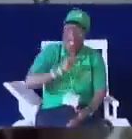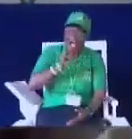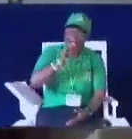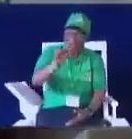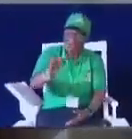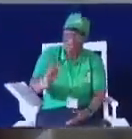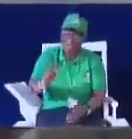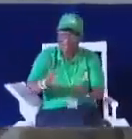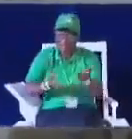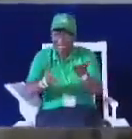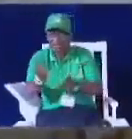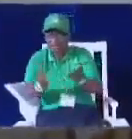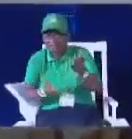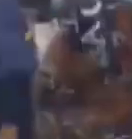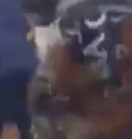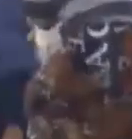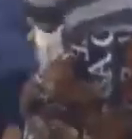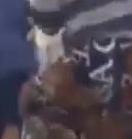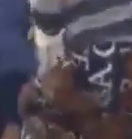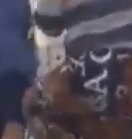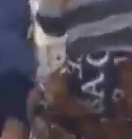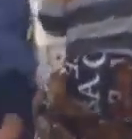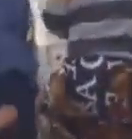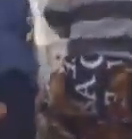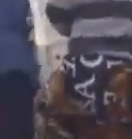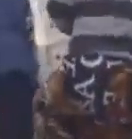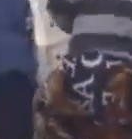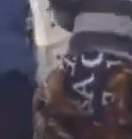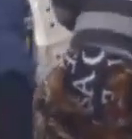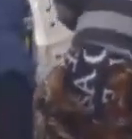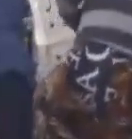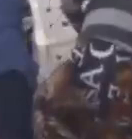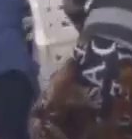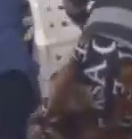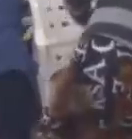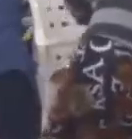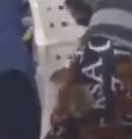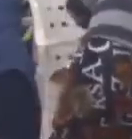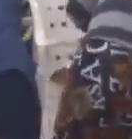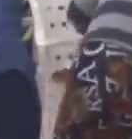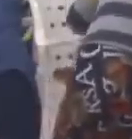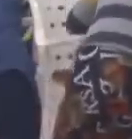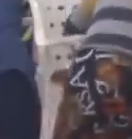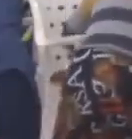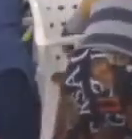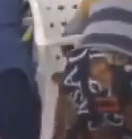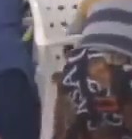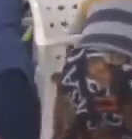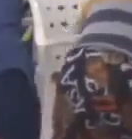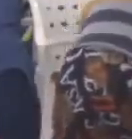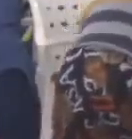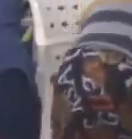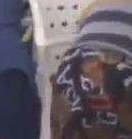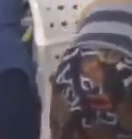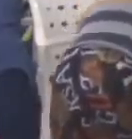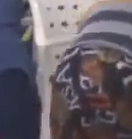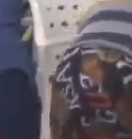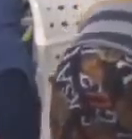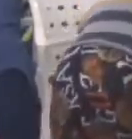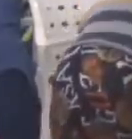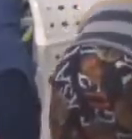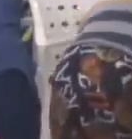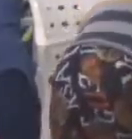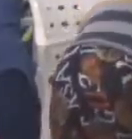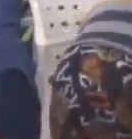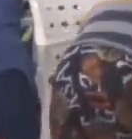know. We are serving the God of miracles, I